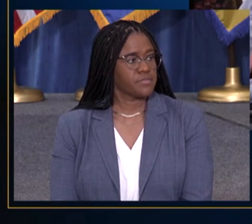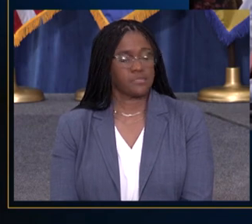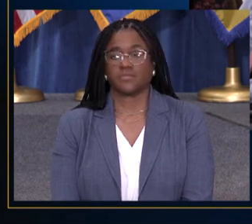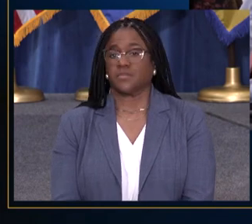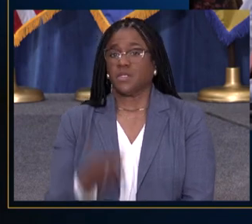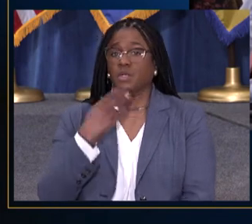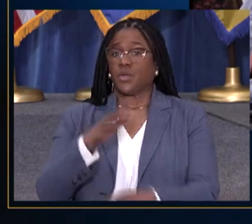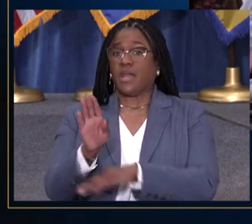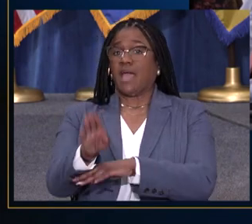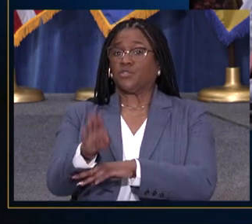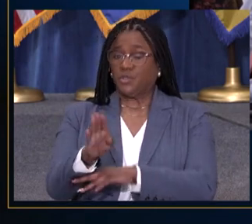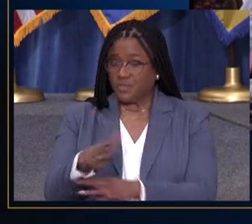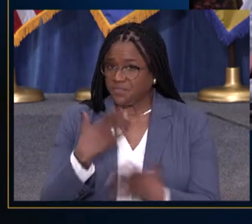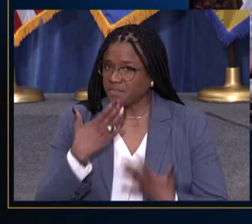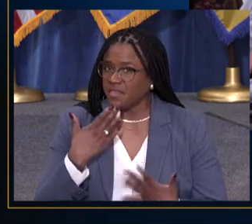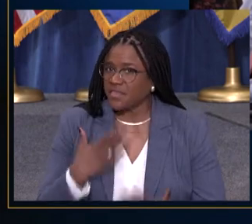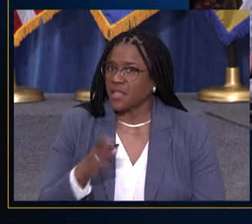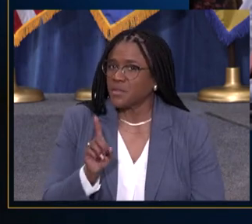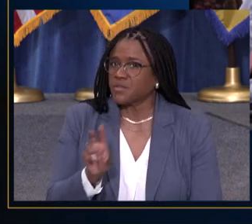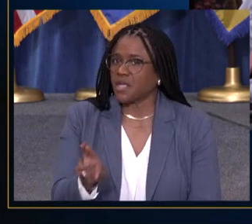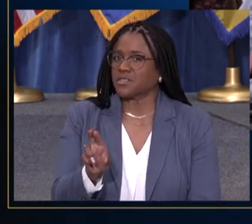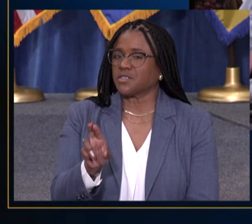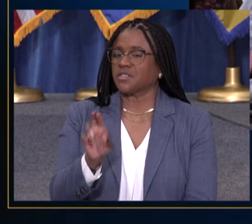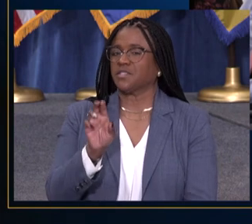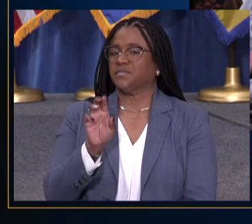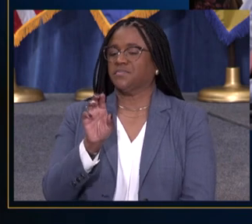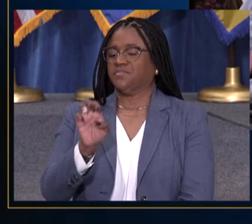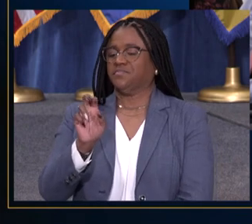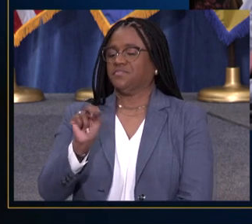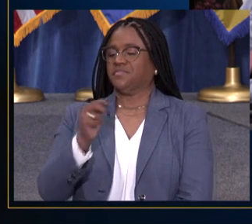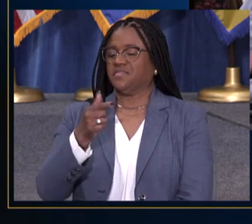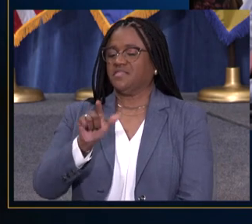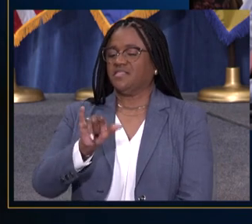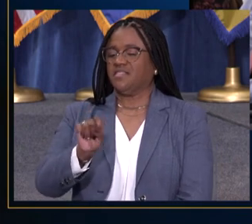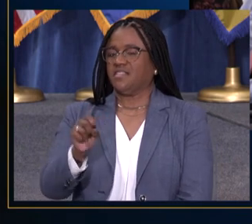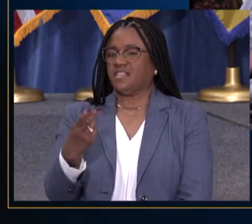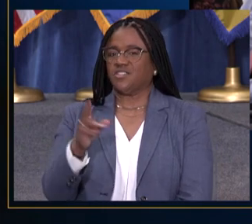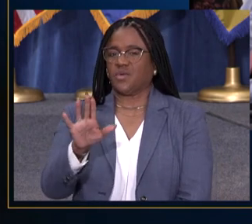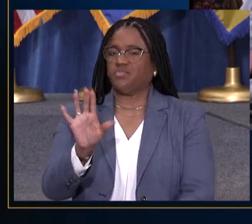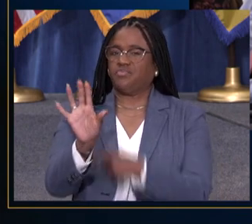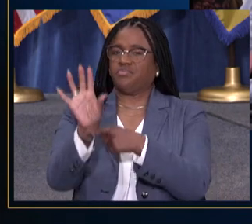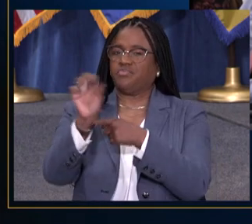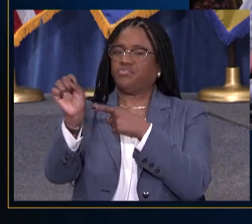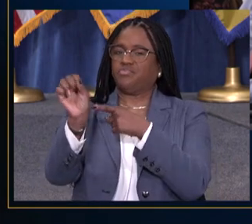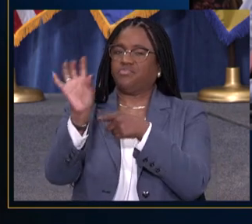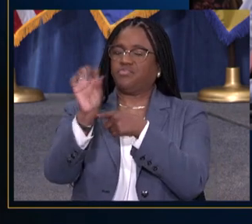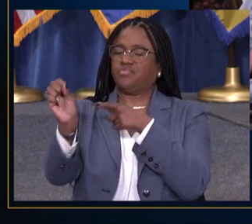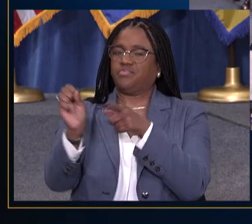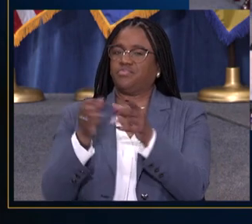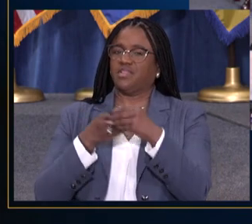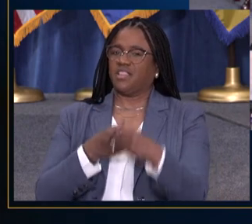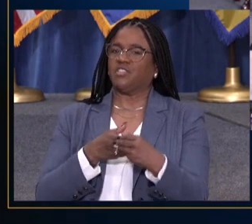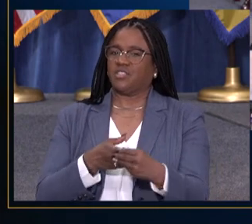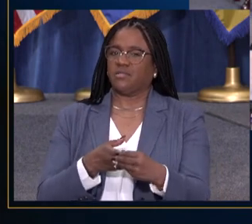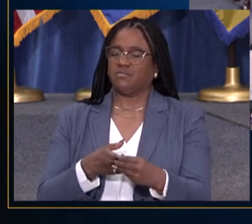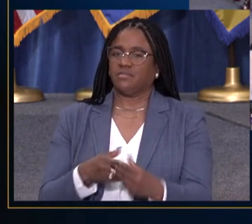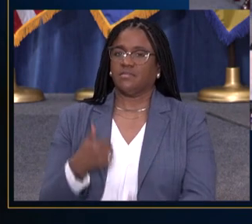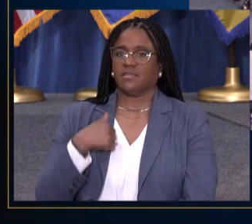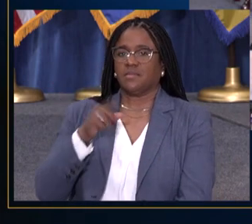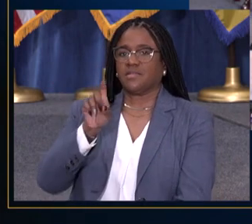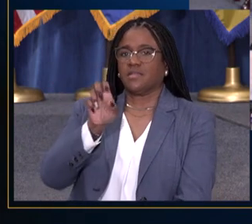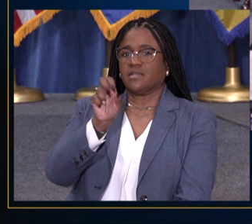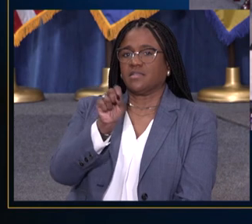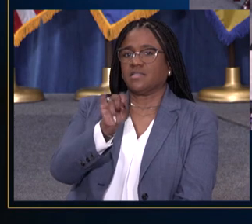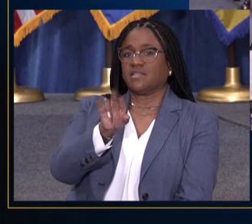Good afternoon. Thank you, Dr. English, for your awesome, awesome leadership. I'm Desiree